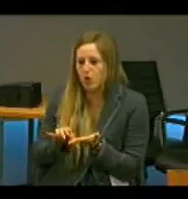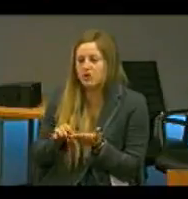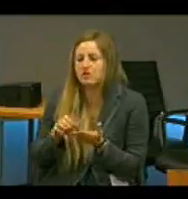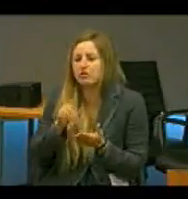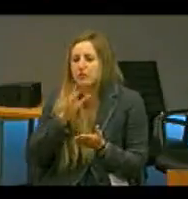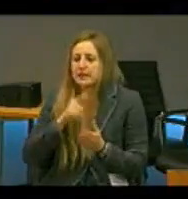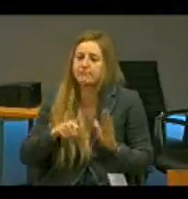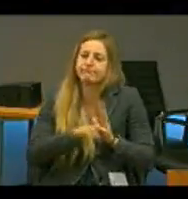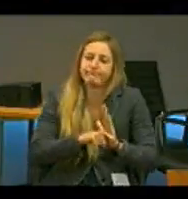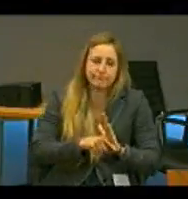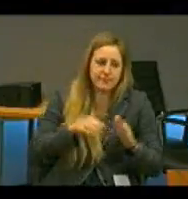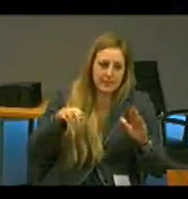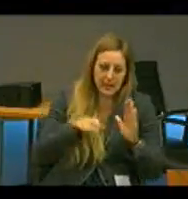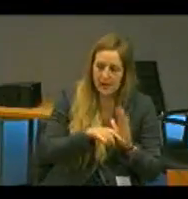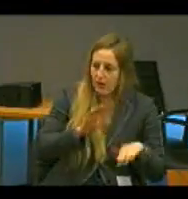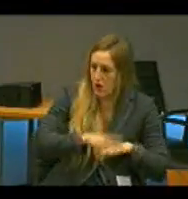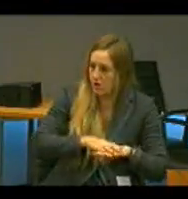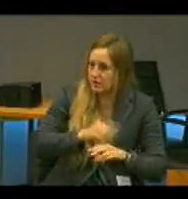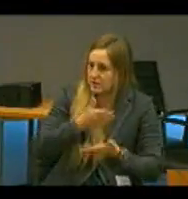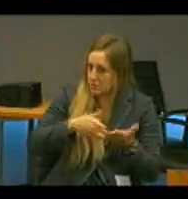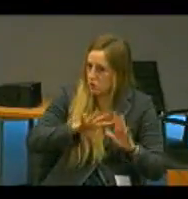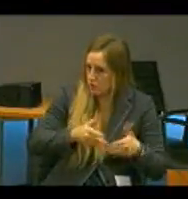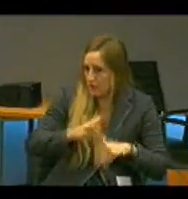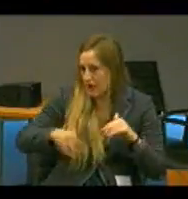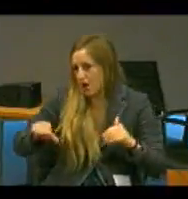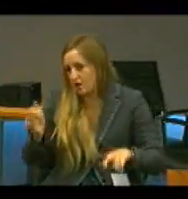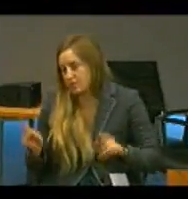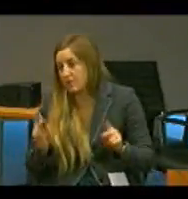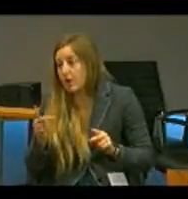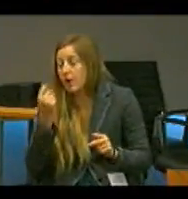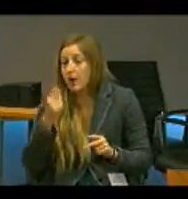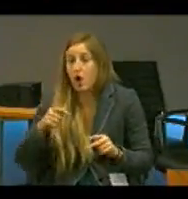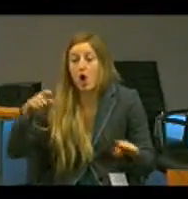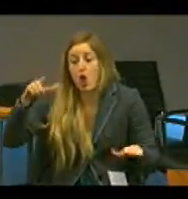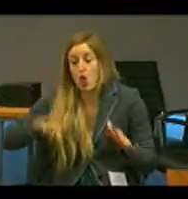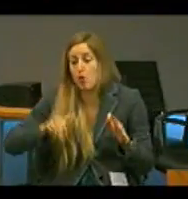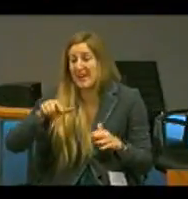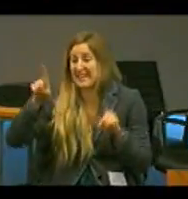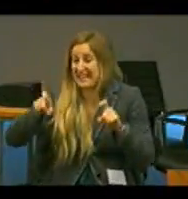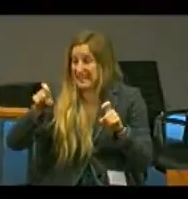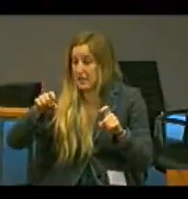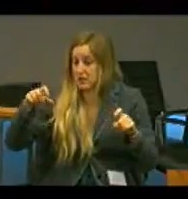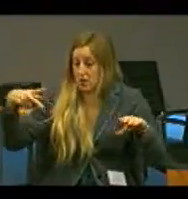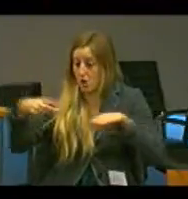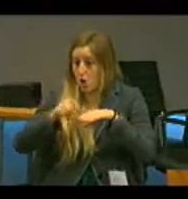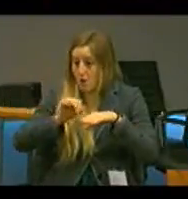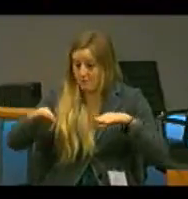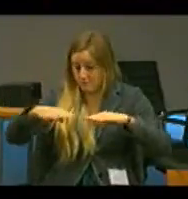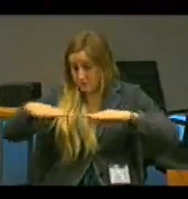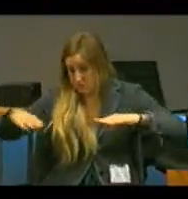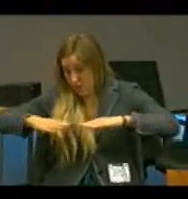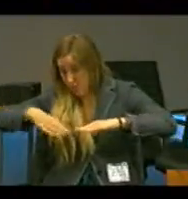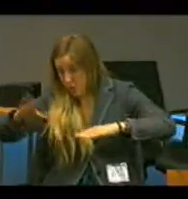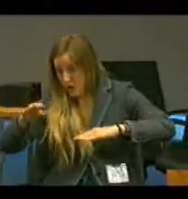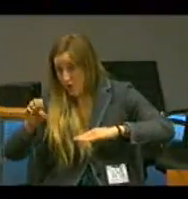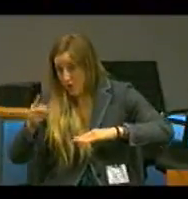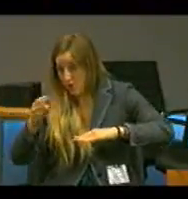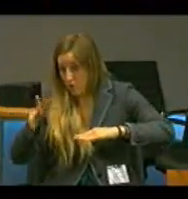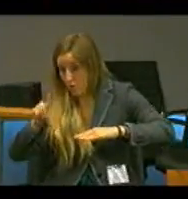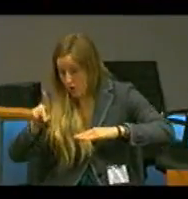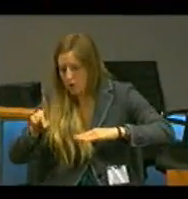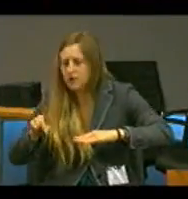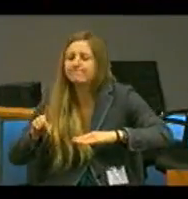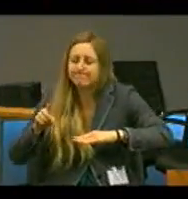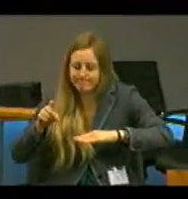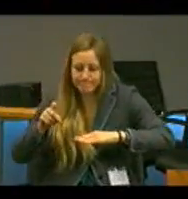But whereas lowering a test cutoff tends to reduce relative difference in